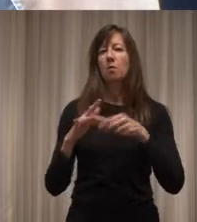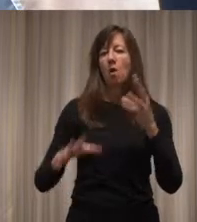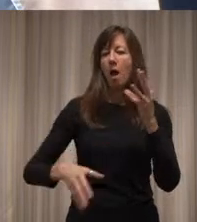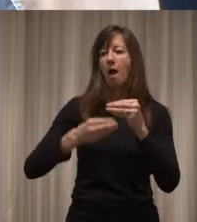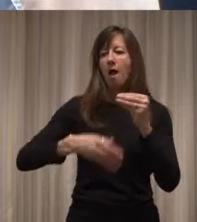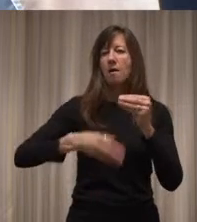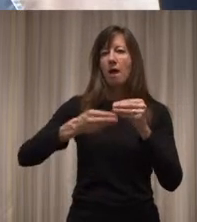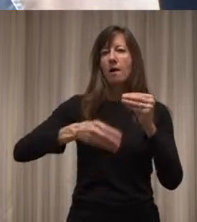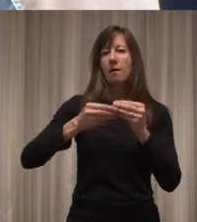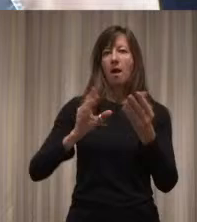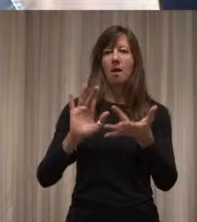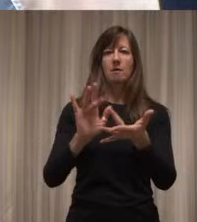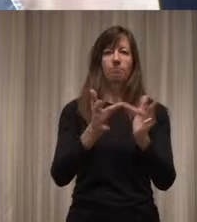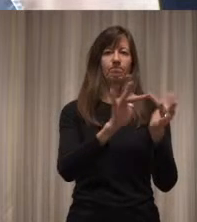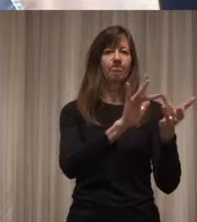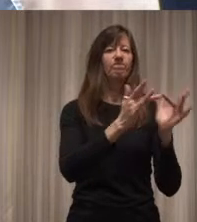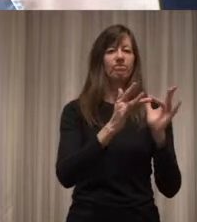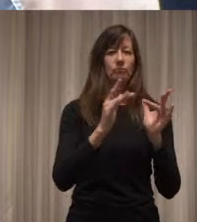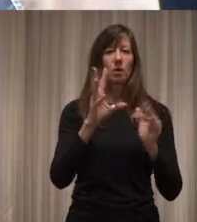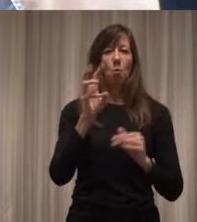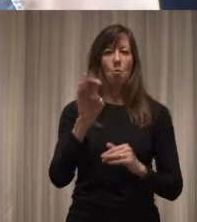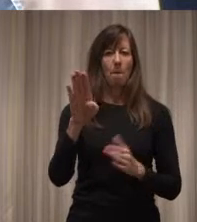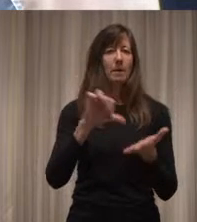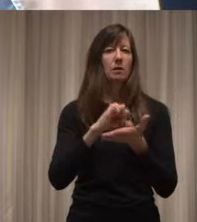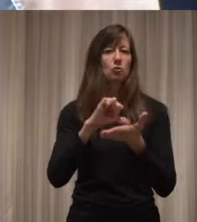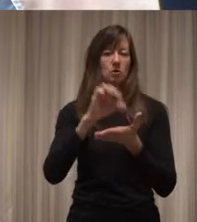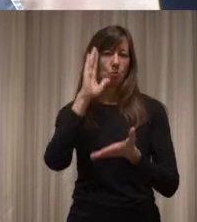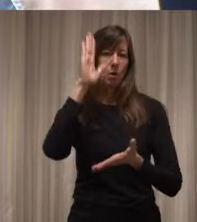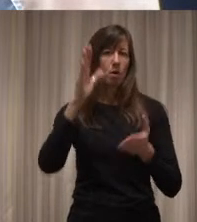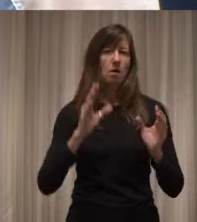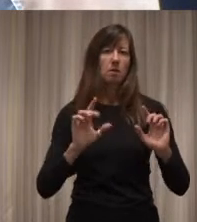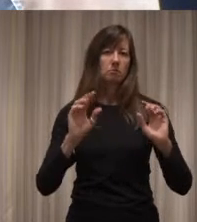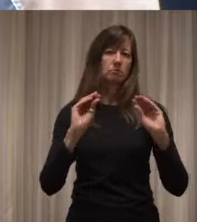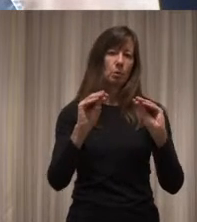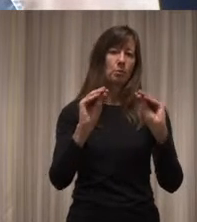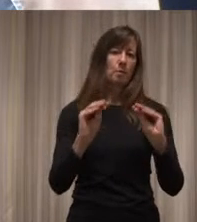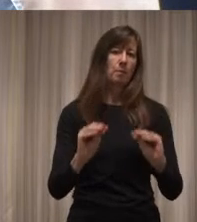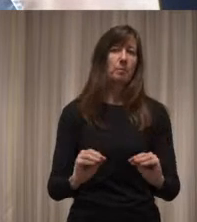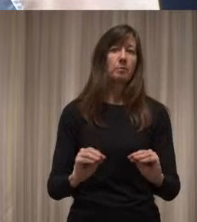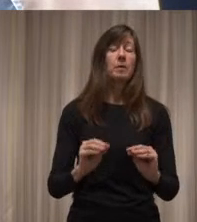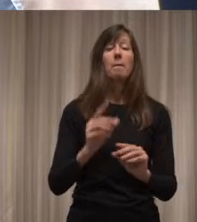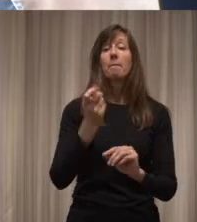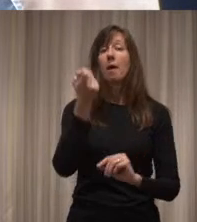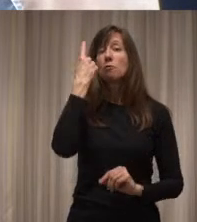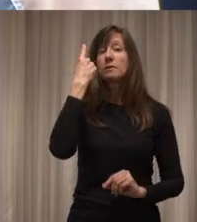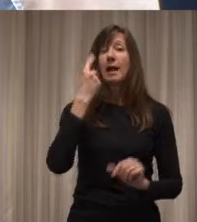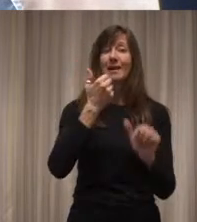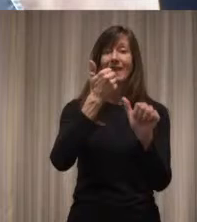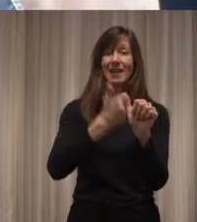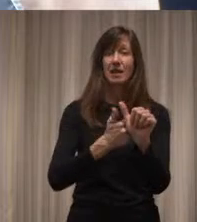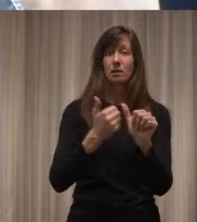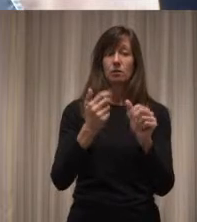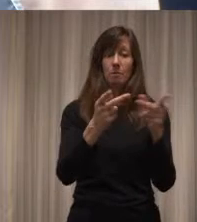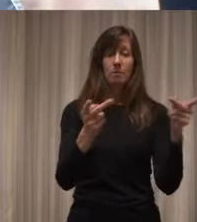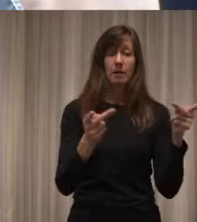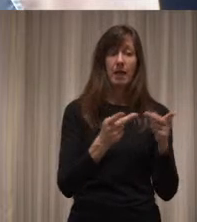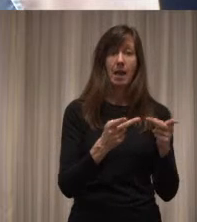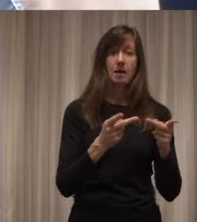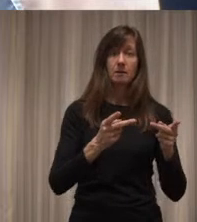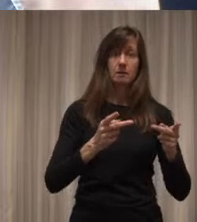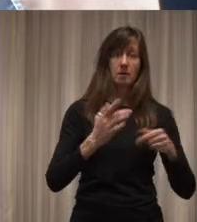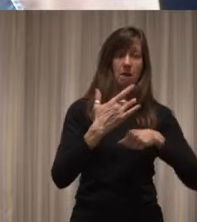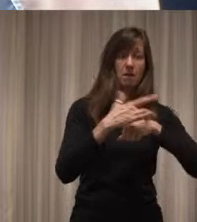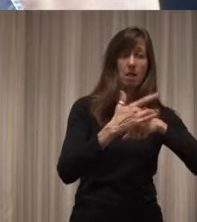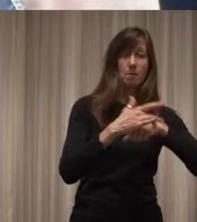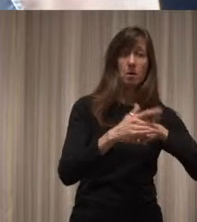well as we bring more sites on. Each of those needs to be approved by the State Department of Health. So as those get approved, we'll